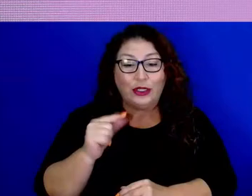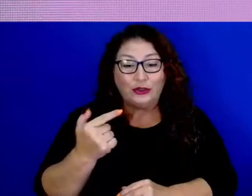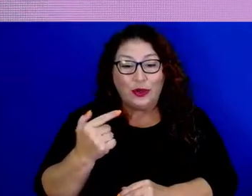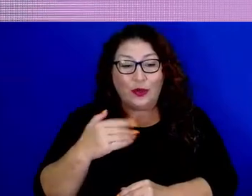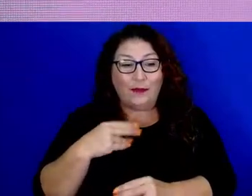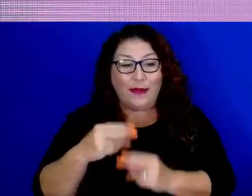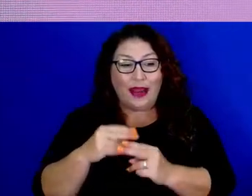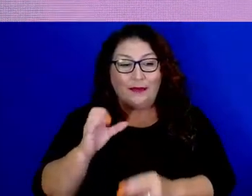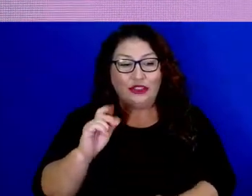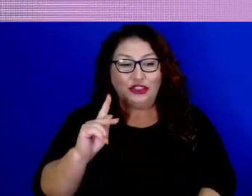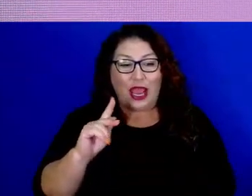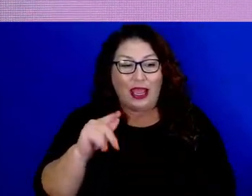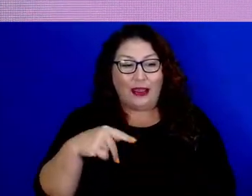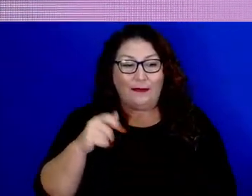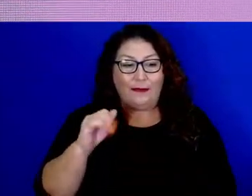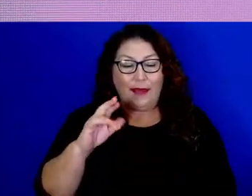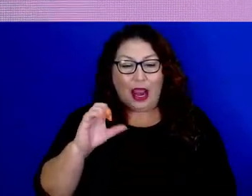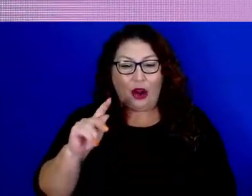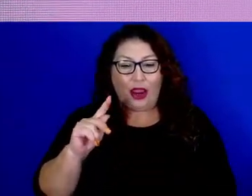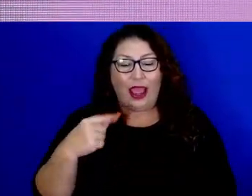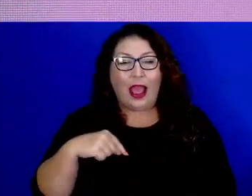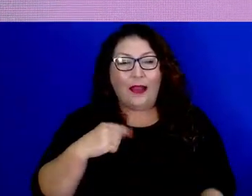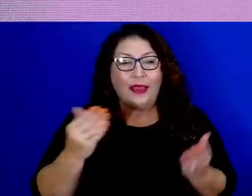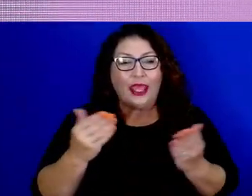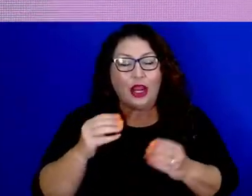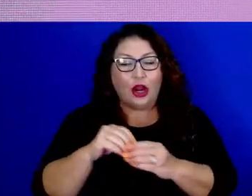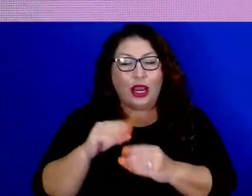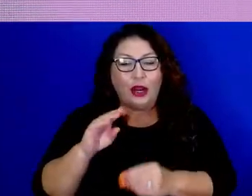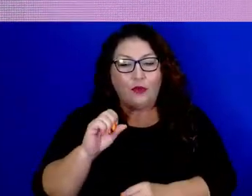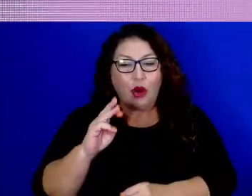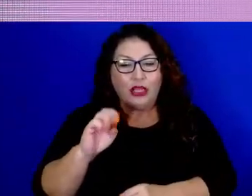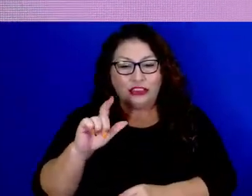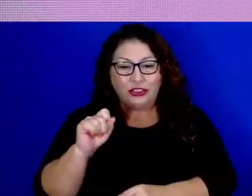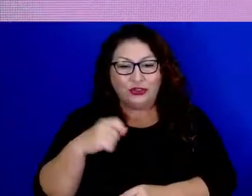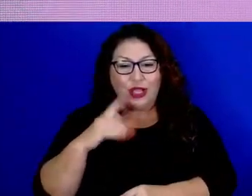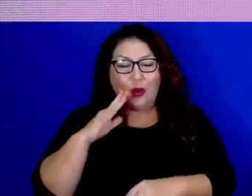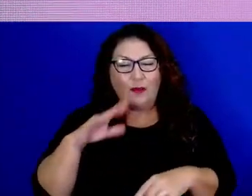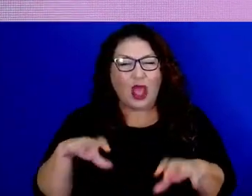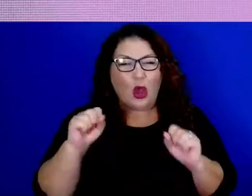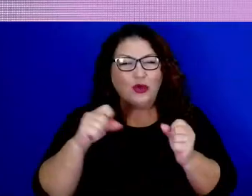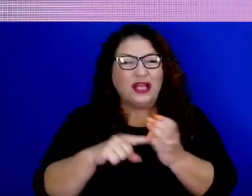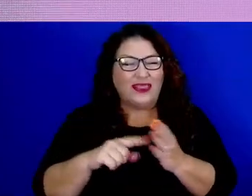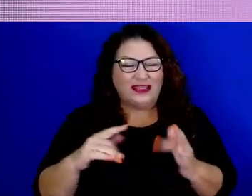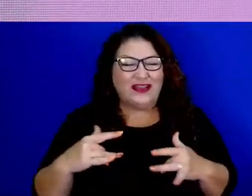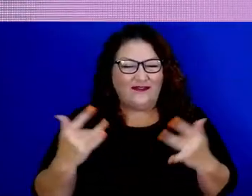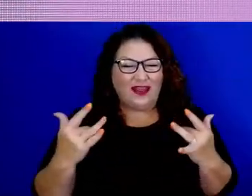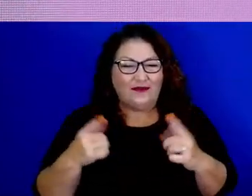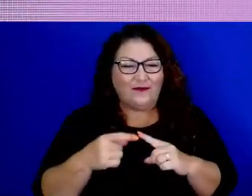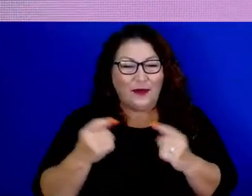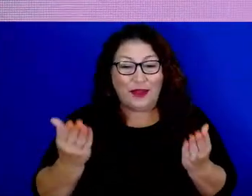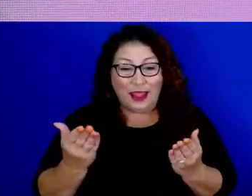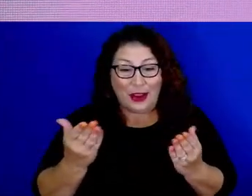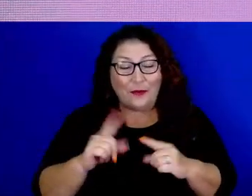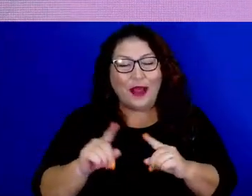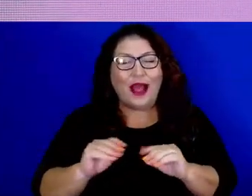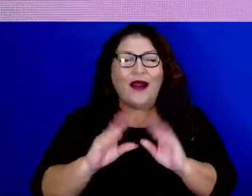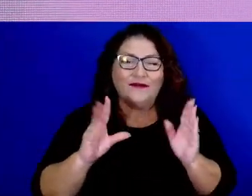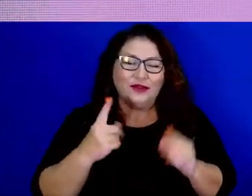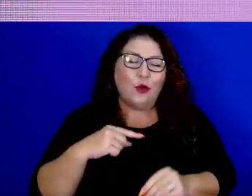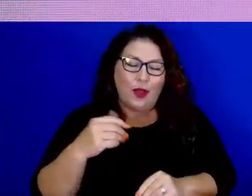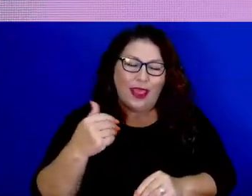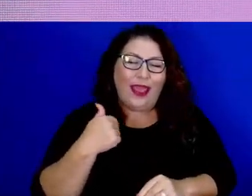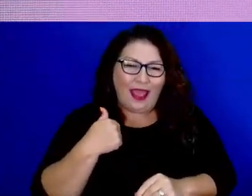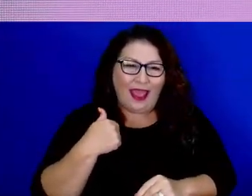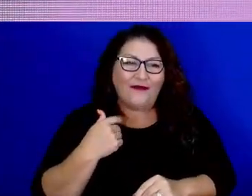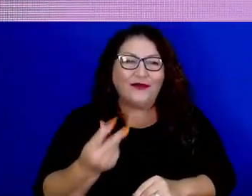I'm here in our studio in Brussels and I'll be hosting this event from here. But we obviously also have our two studios